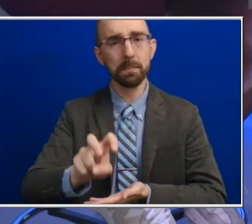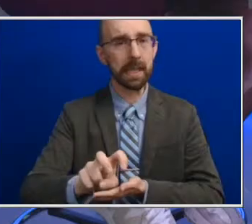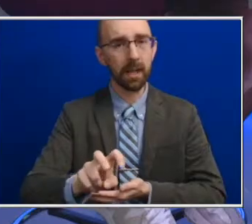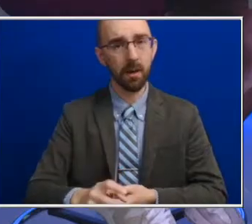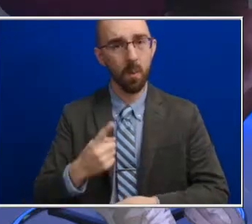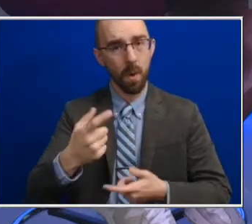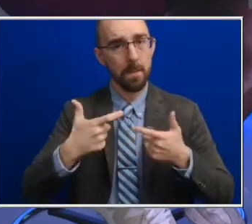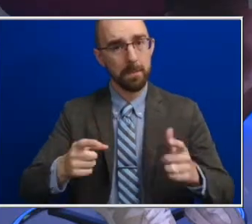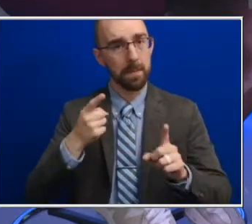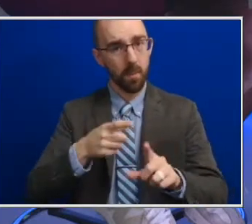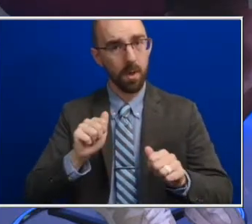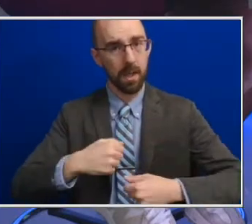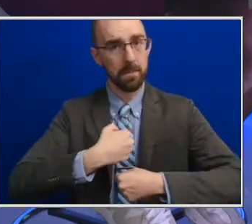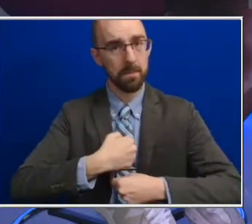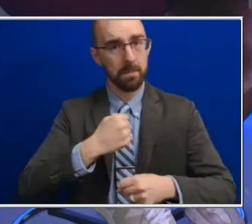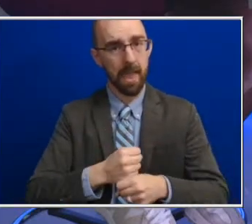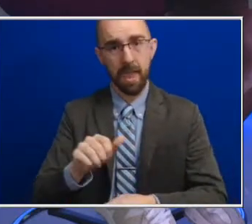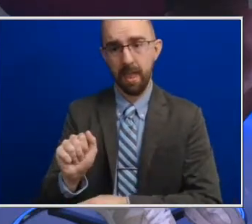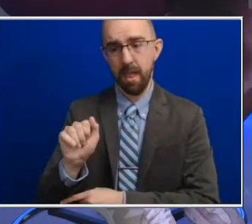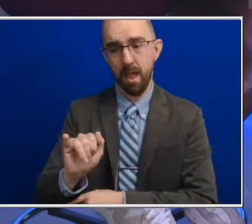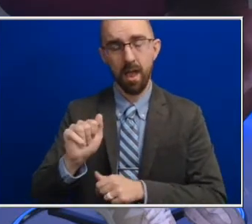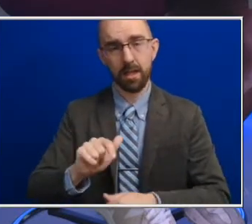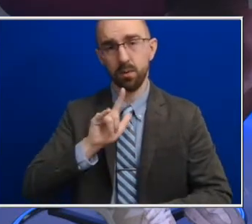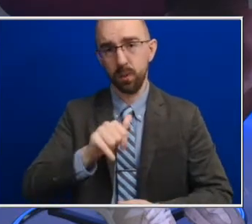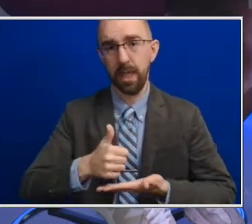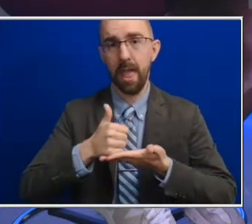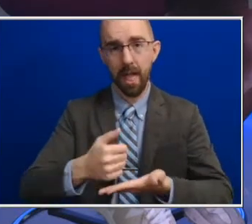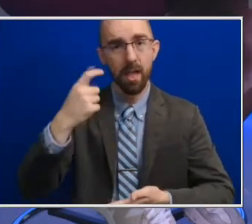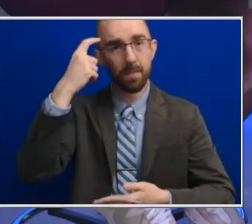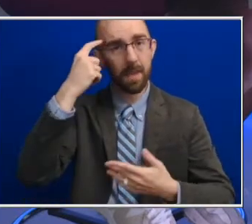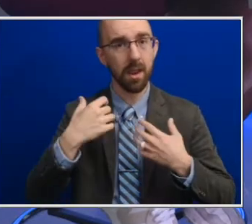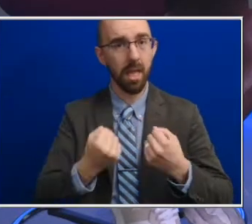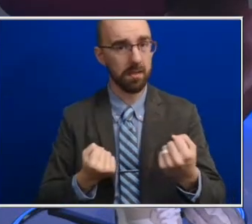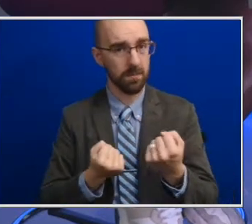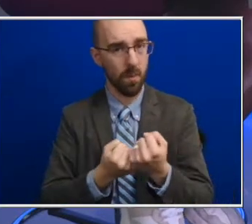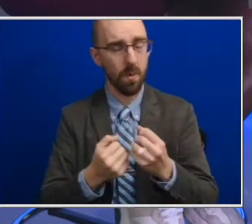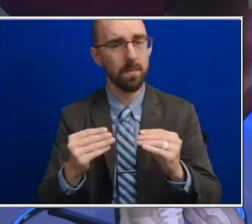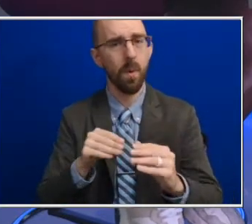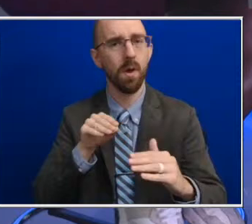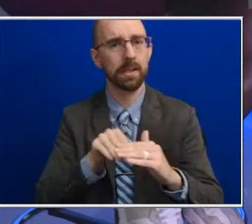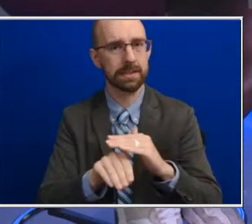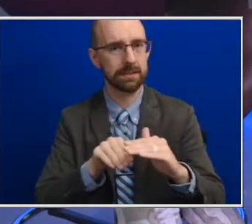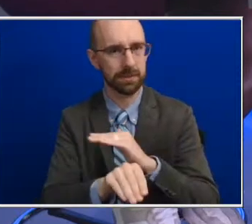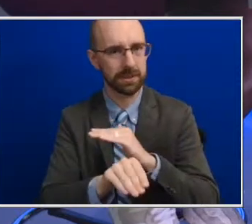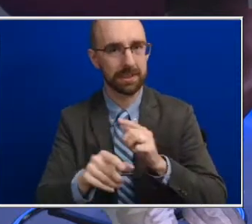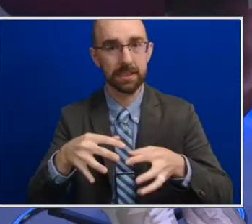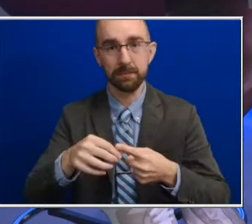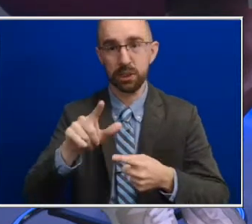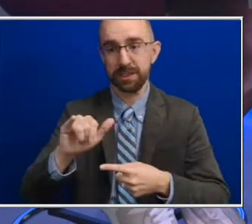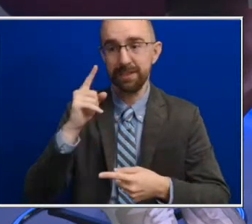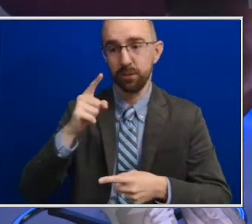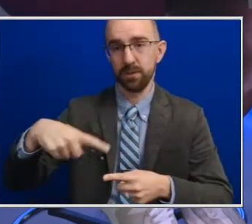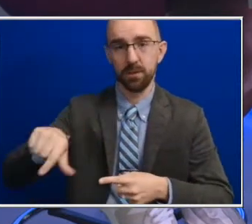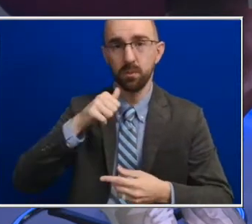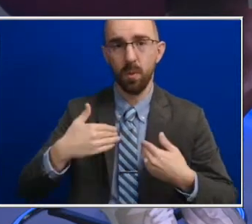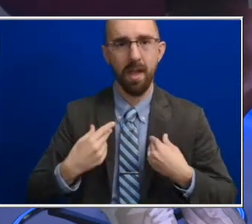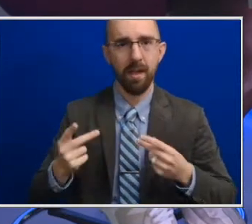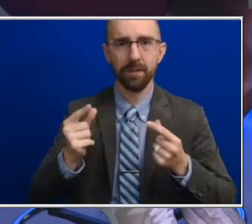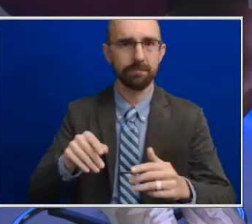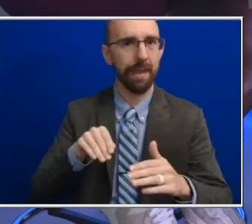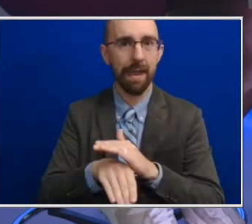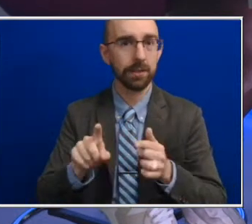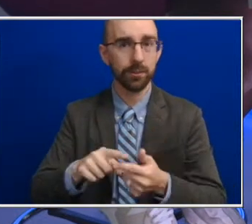you can make is that AI can really help make mental health support more accessible, especially for people who might not have immediate access to a